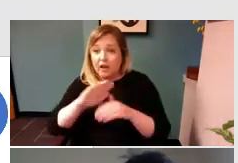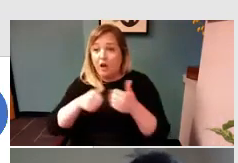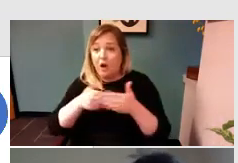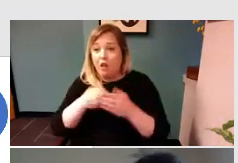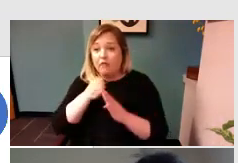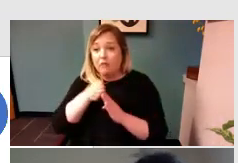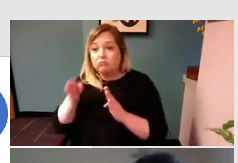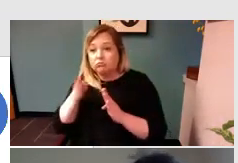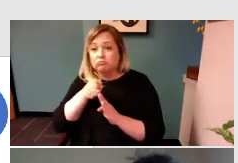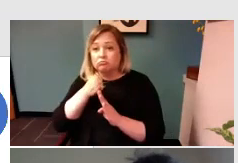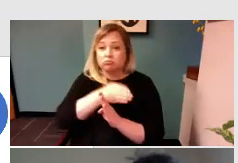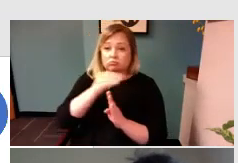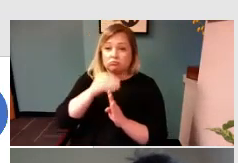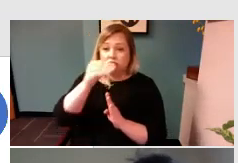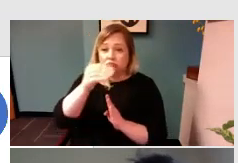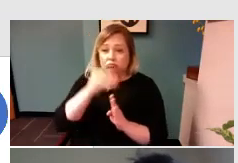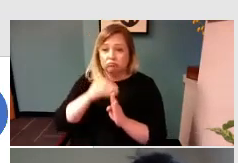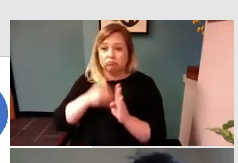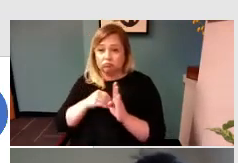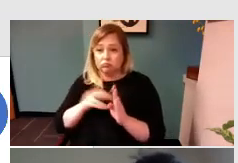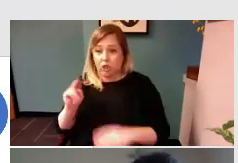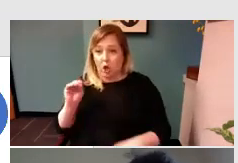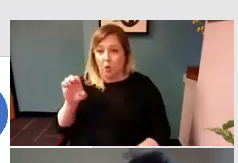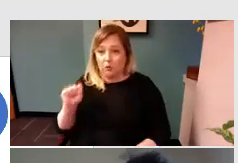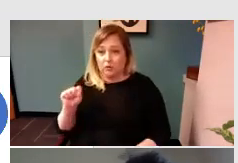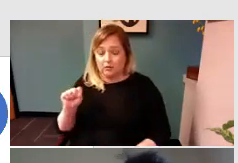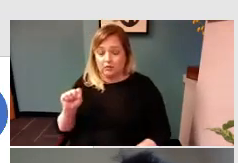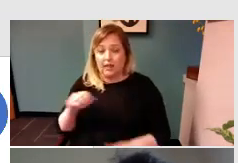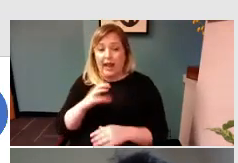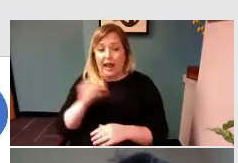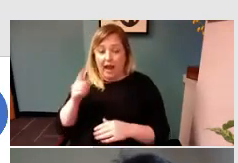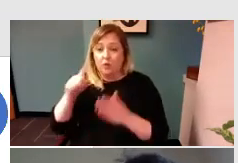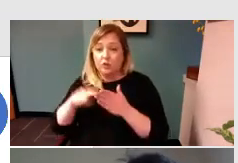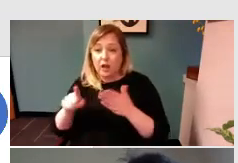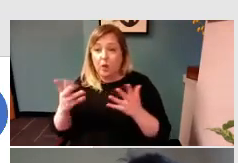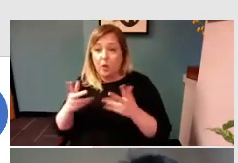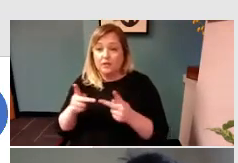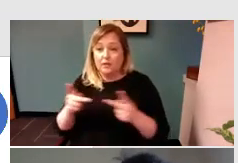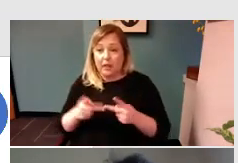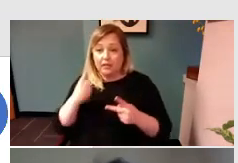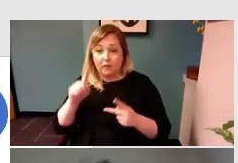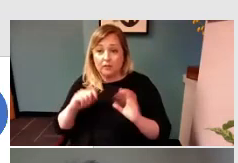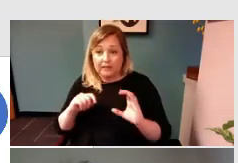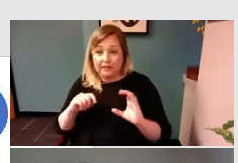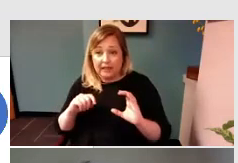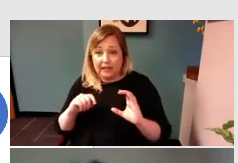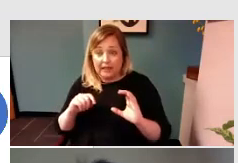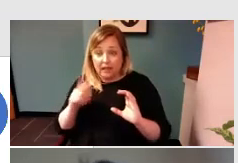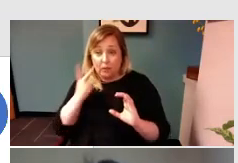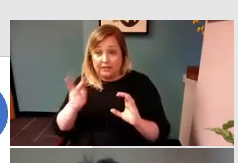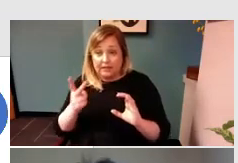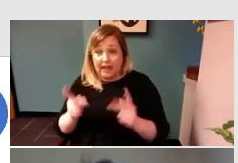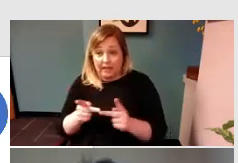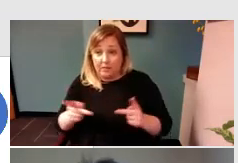J, and we check what is the position for C. And we see that the position for C is going to be the number 6. So now